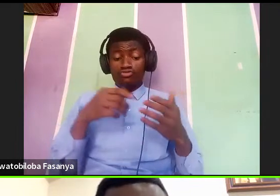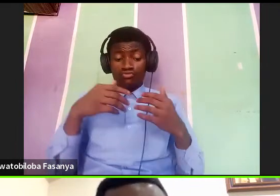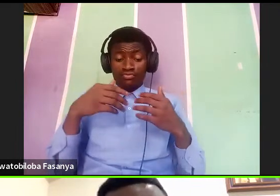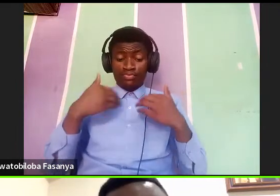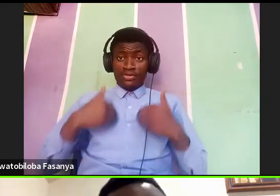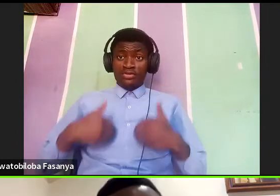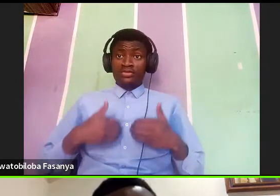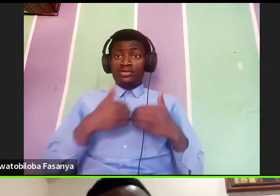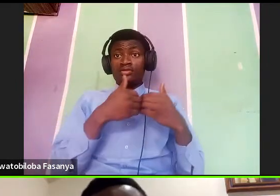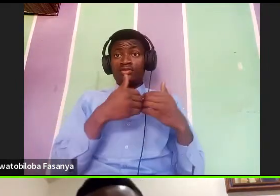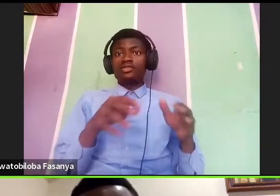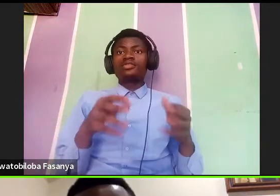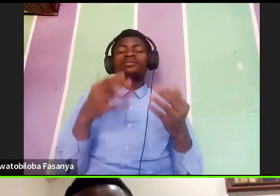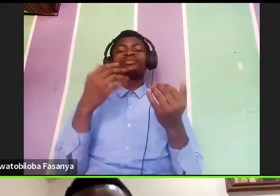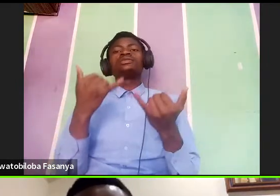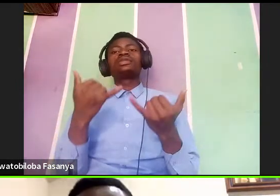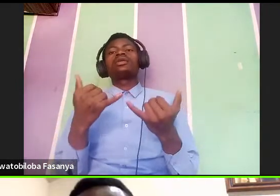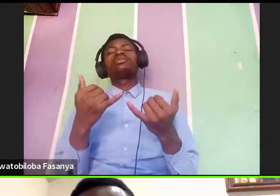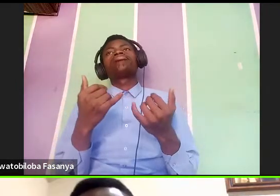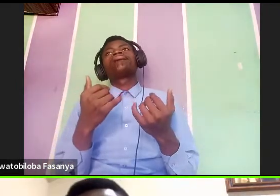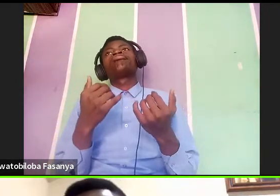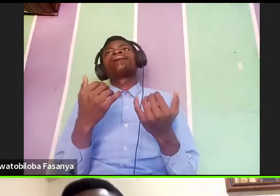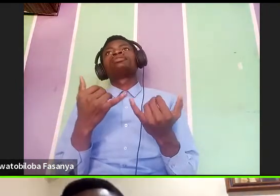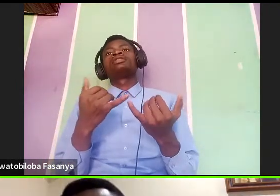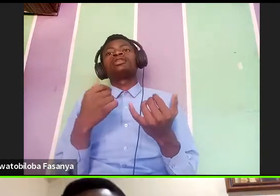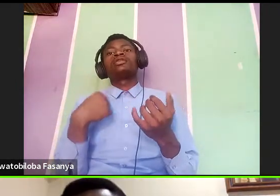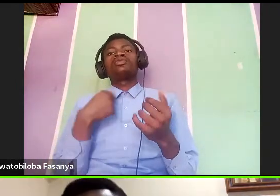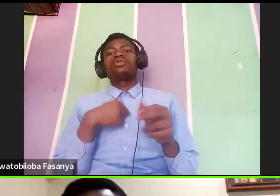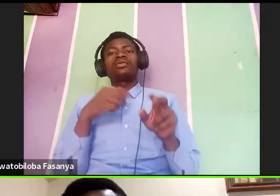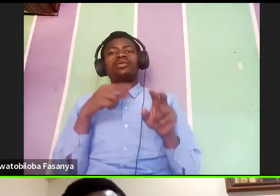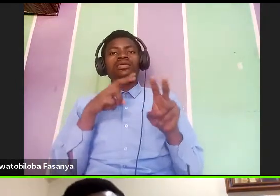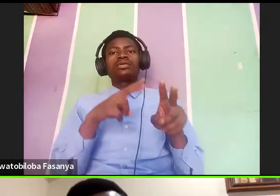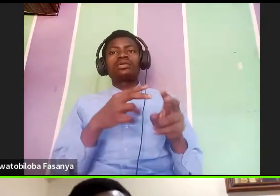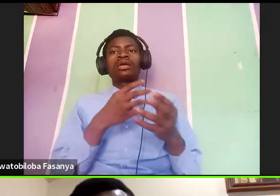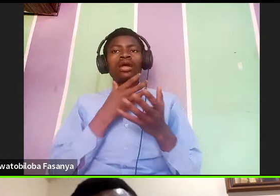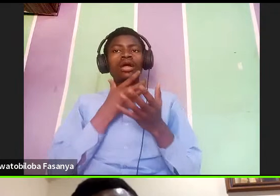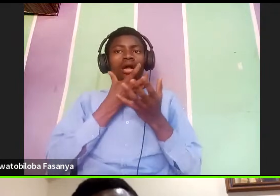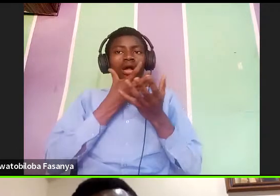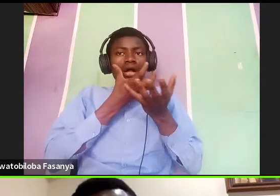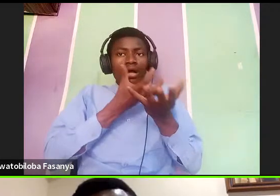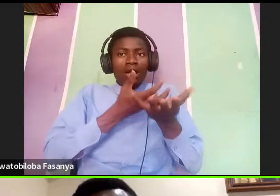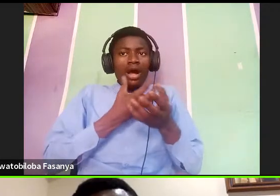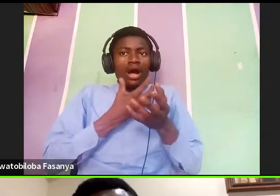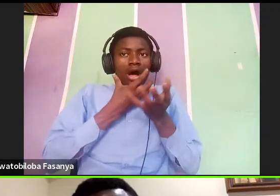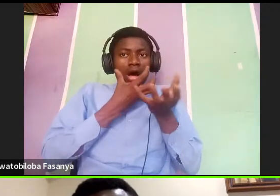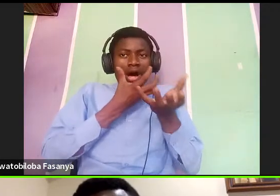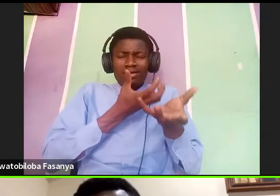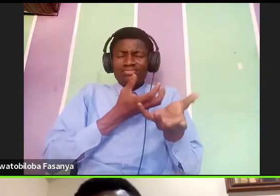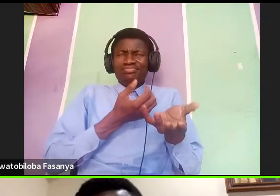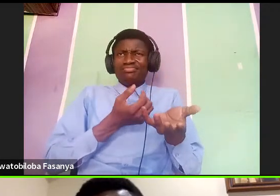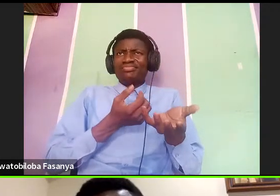Now, so we're looking at vomiting more about being caused by stomach bug, but things like,